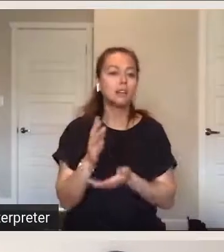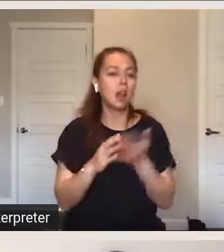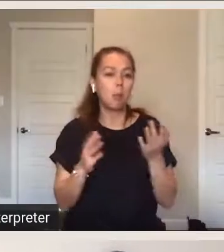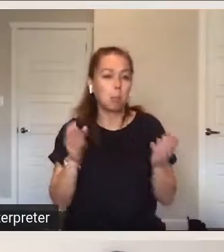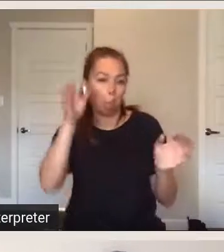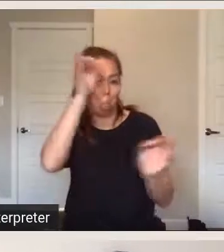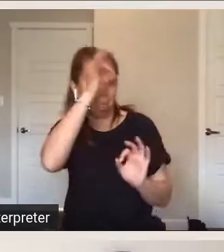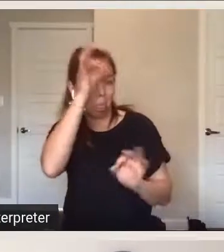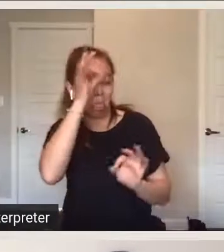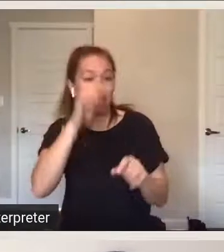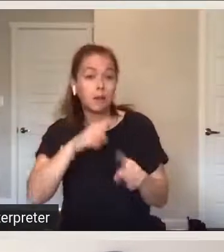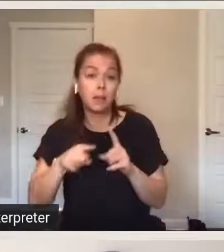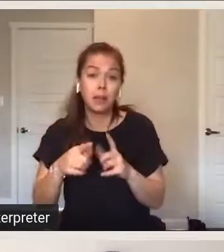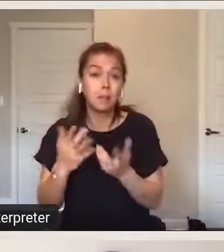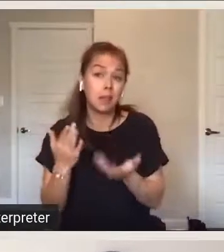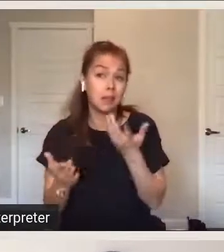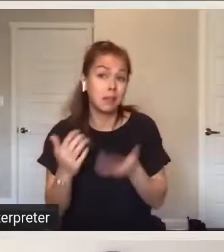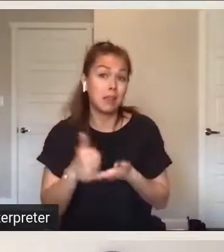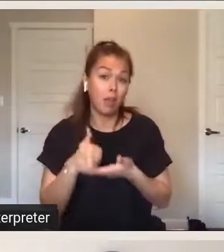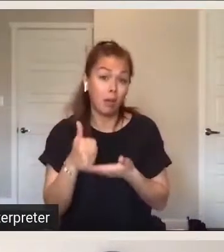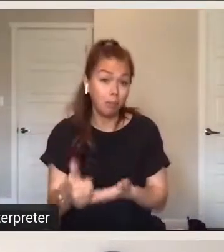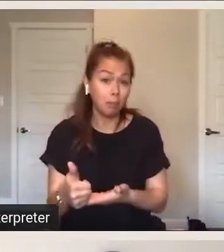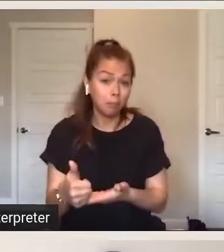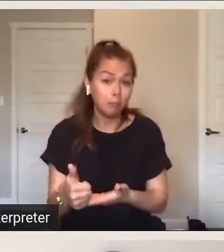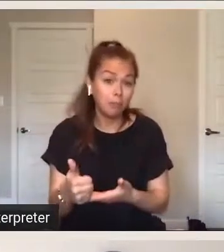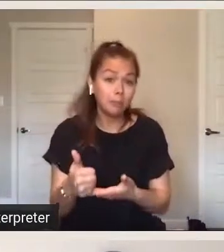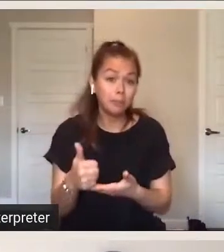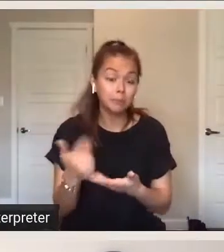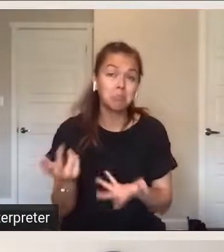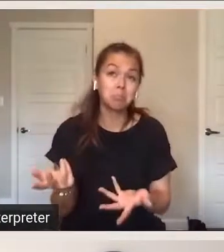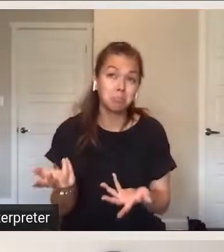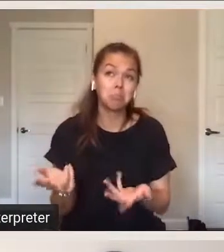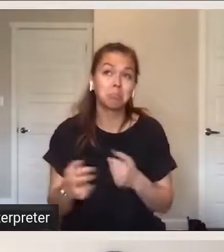So maybe that helped. But I think,